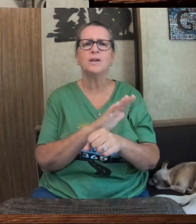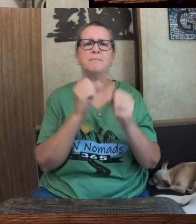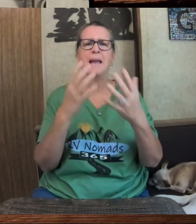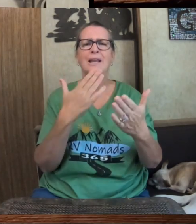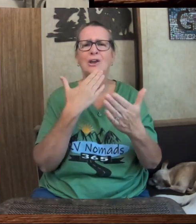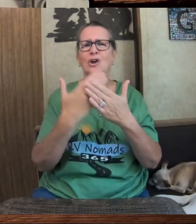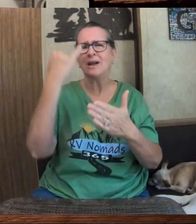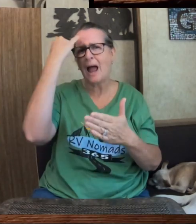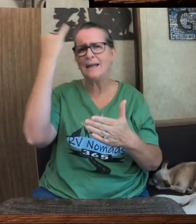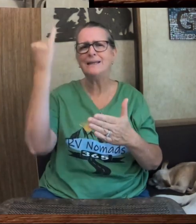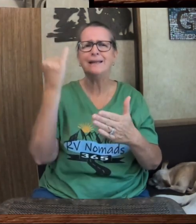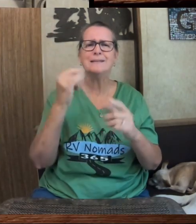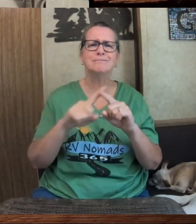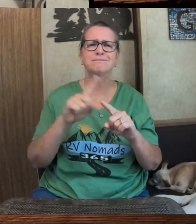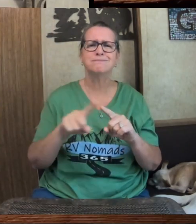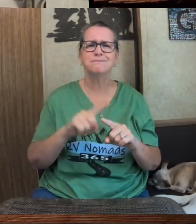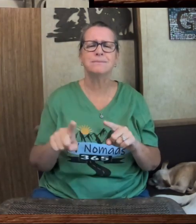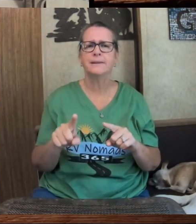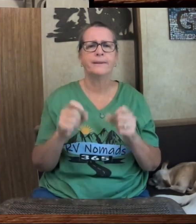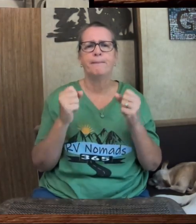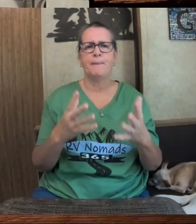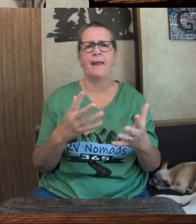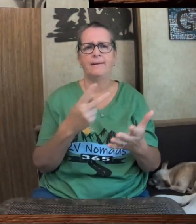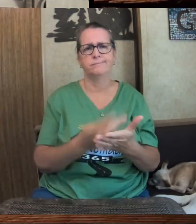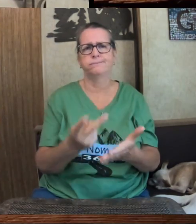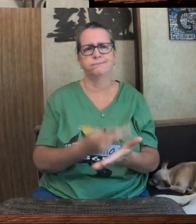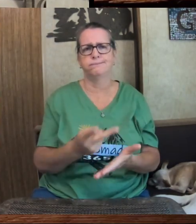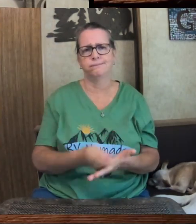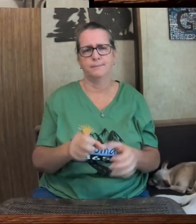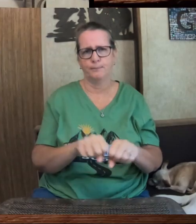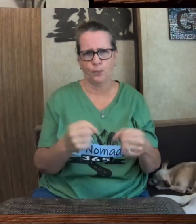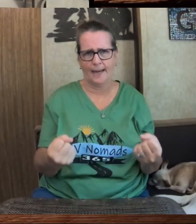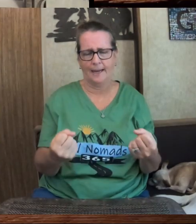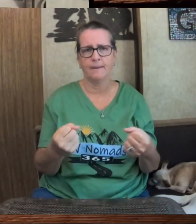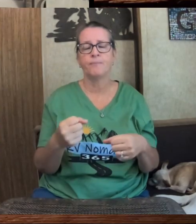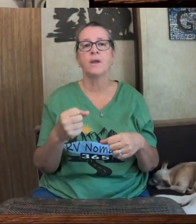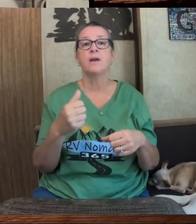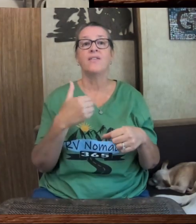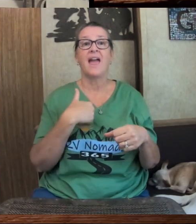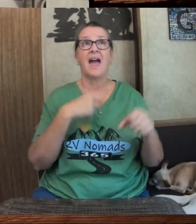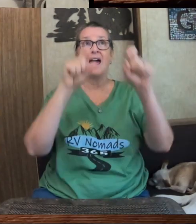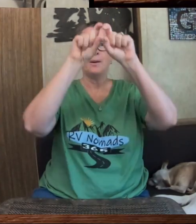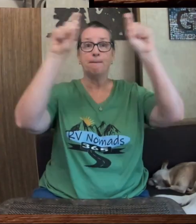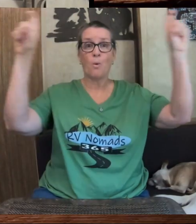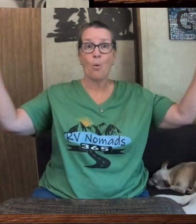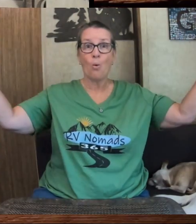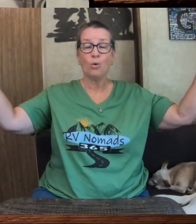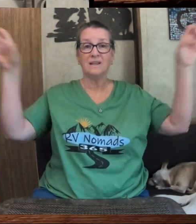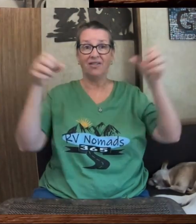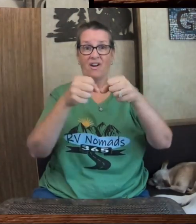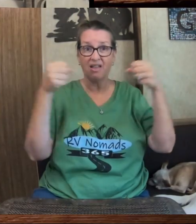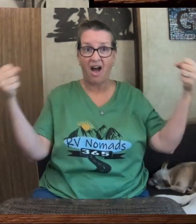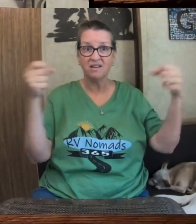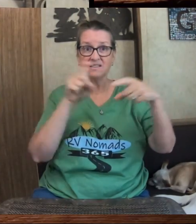good ideas, none of which work right and break. And of course, they have a pole going across the